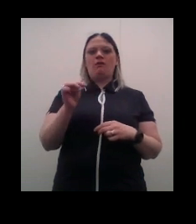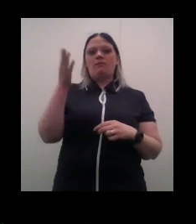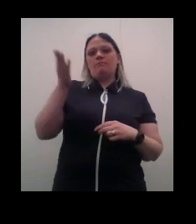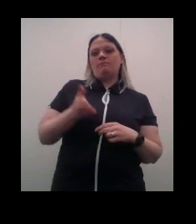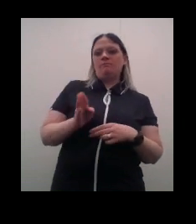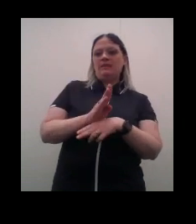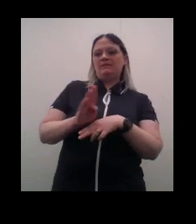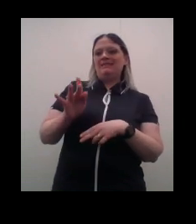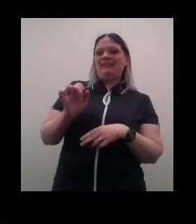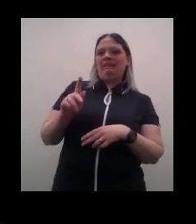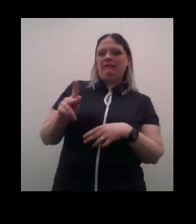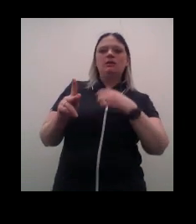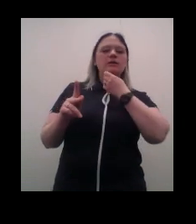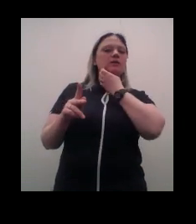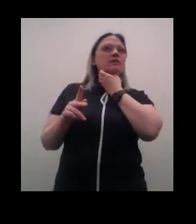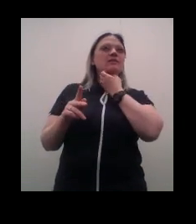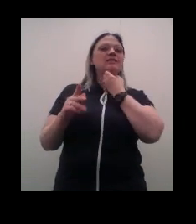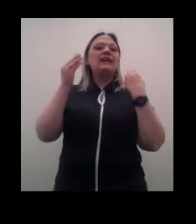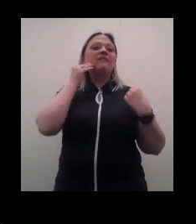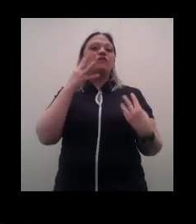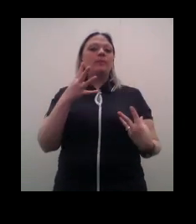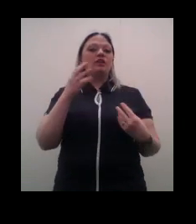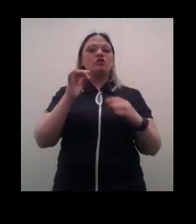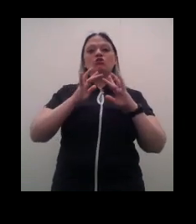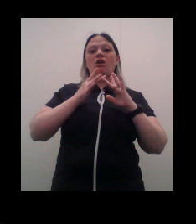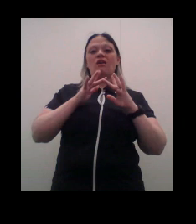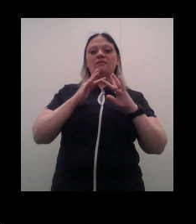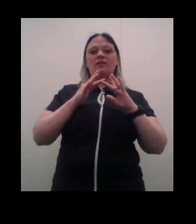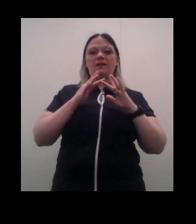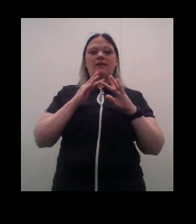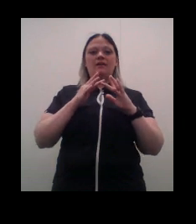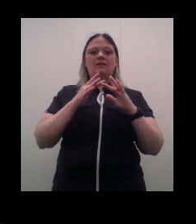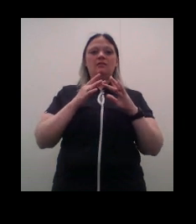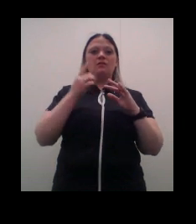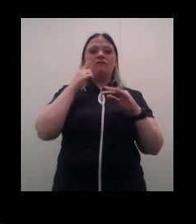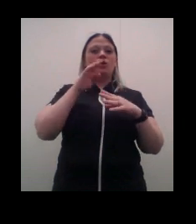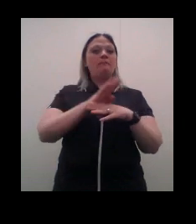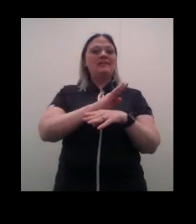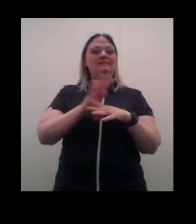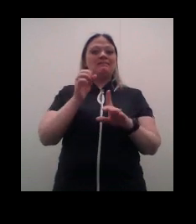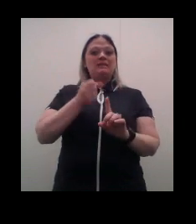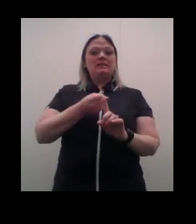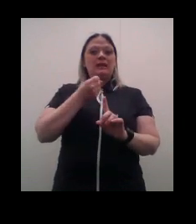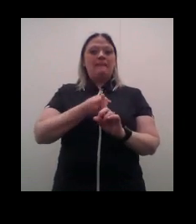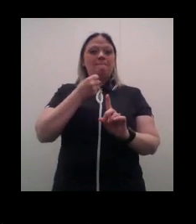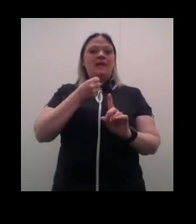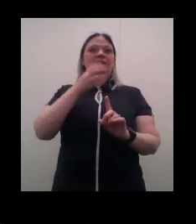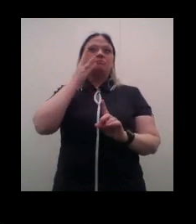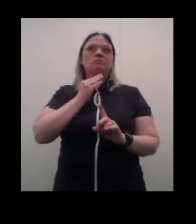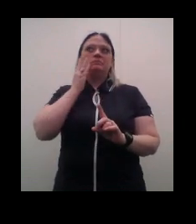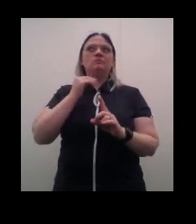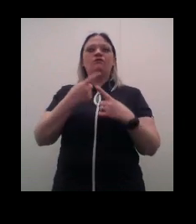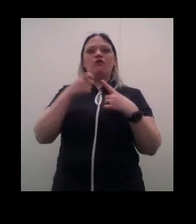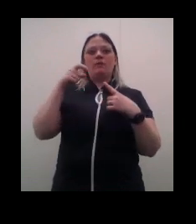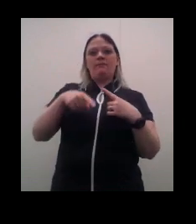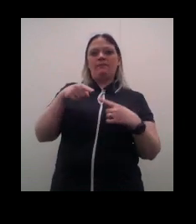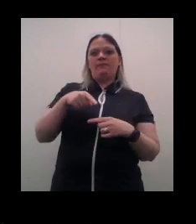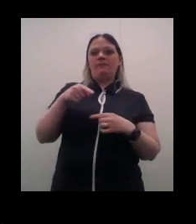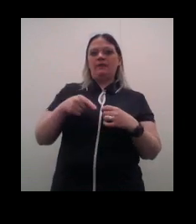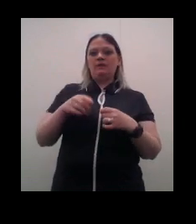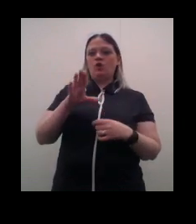thepartnership.org/businesslink. It's an informational and online platform for businesses that are impacted by the COVID-19 pandemic.